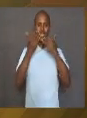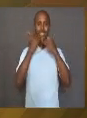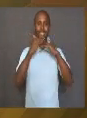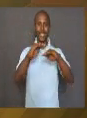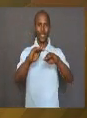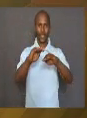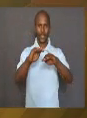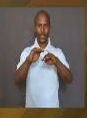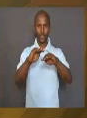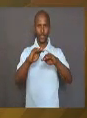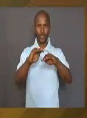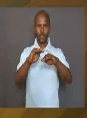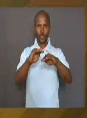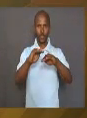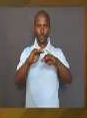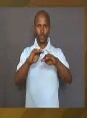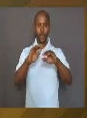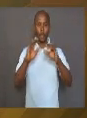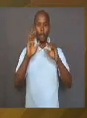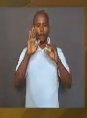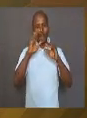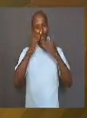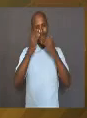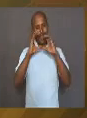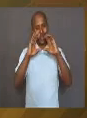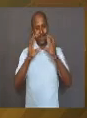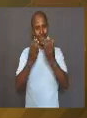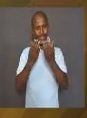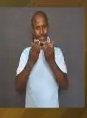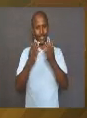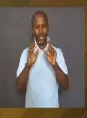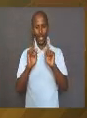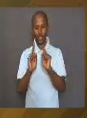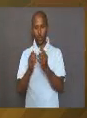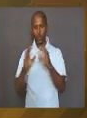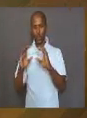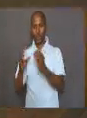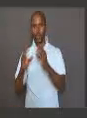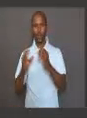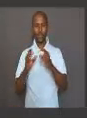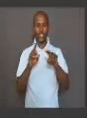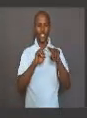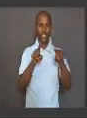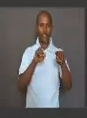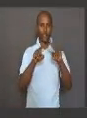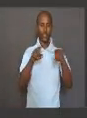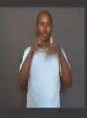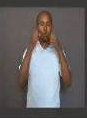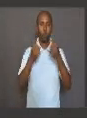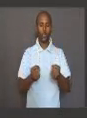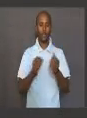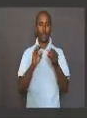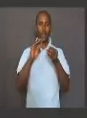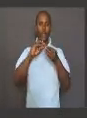size. By class, I mean category, the different possible